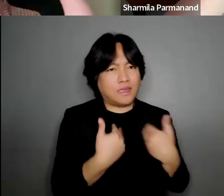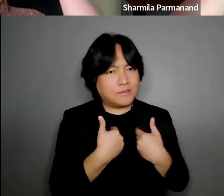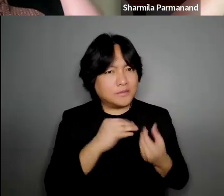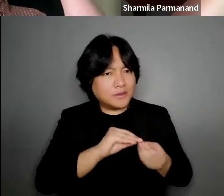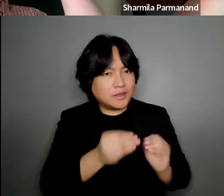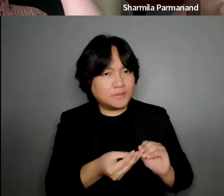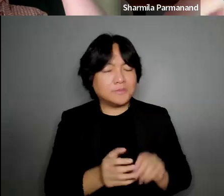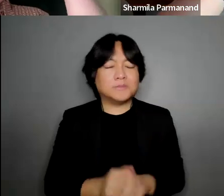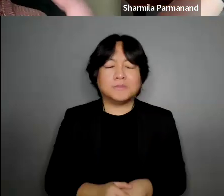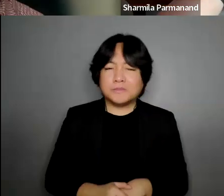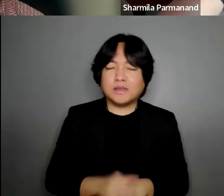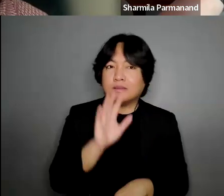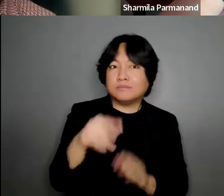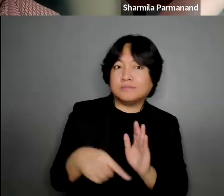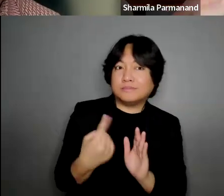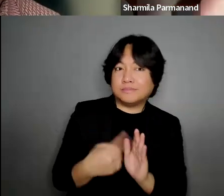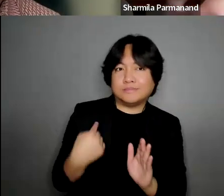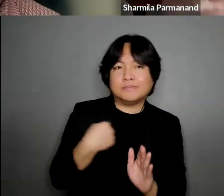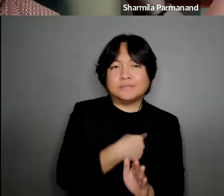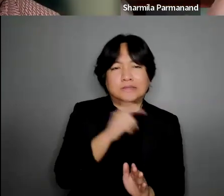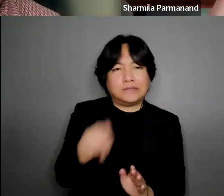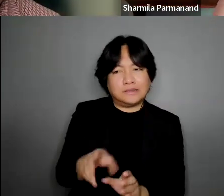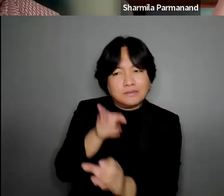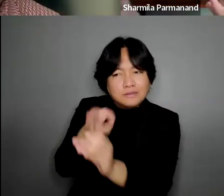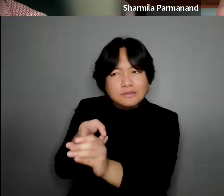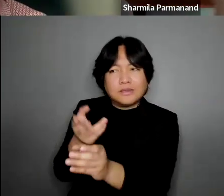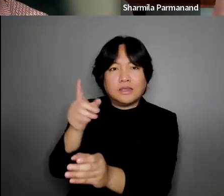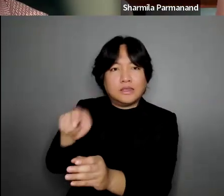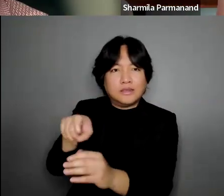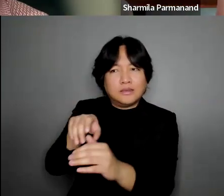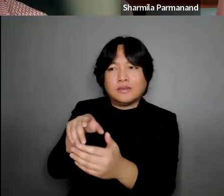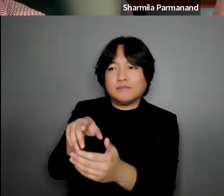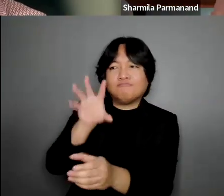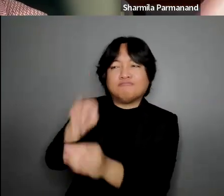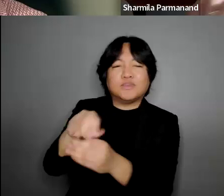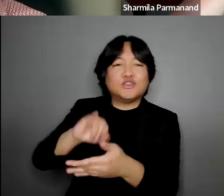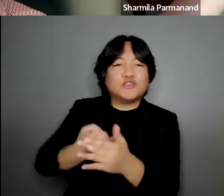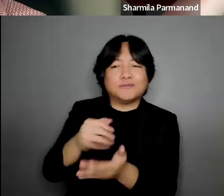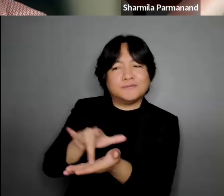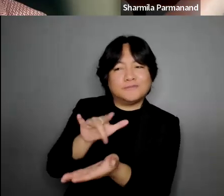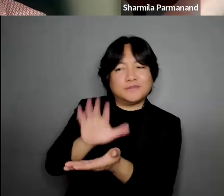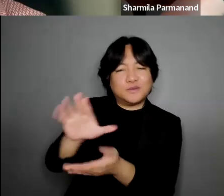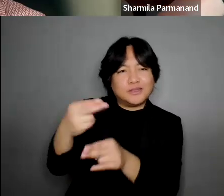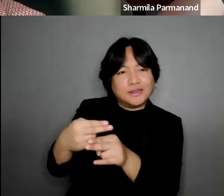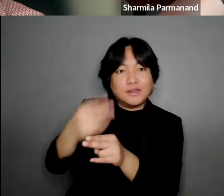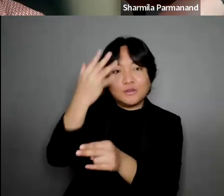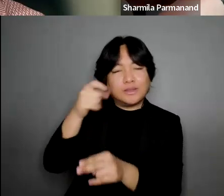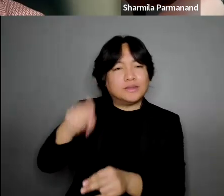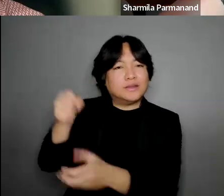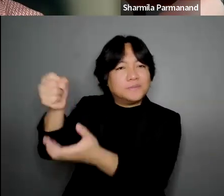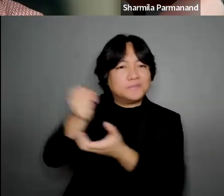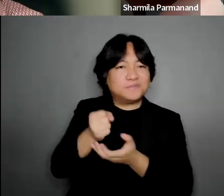We need to sometimes play the game. Why? Because we need access to funding to be able to fund all these difficult projects, like Nikki said.